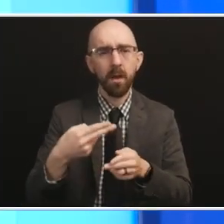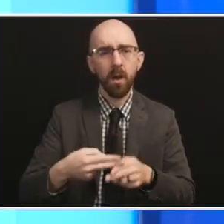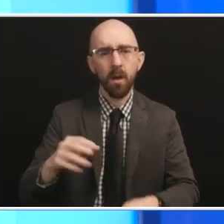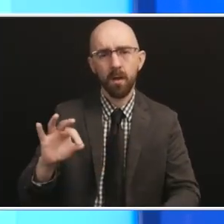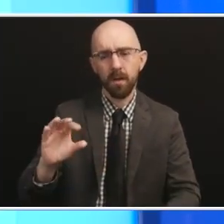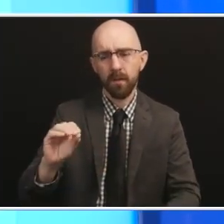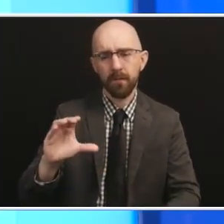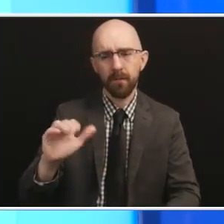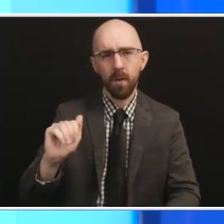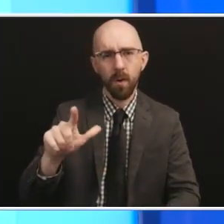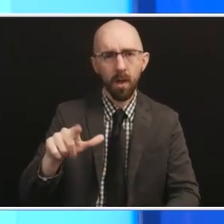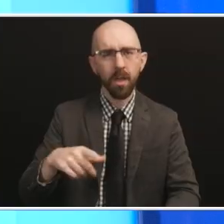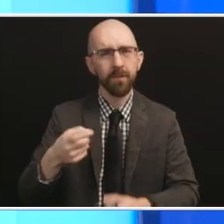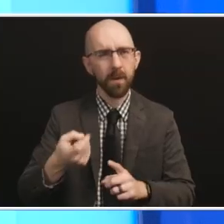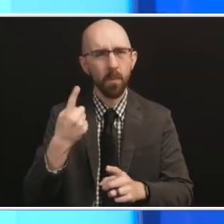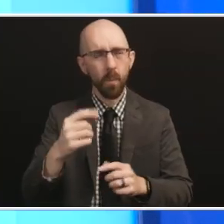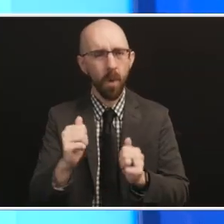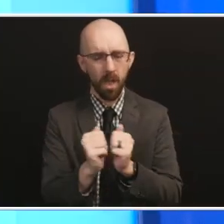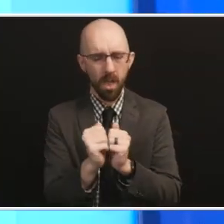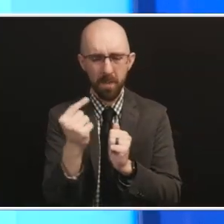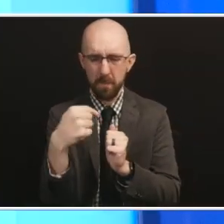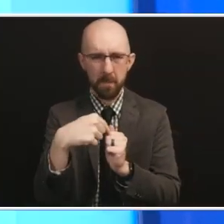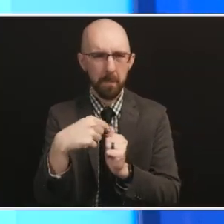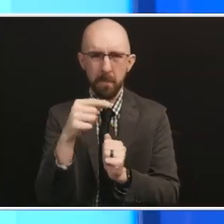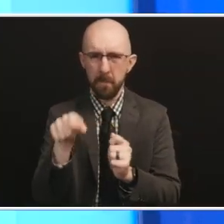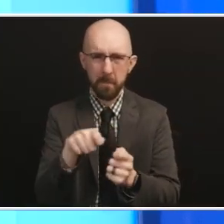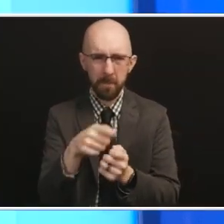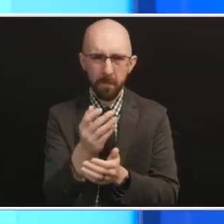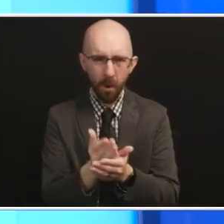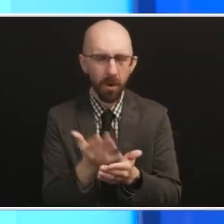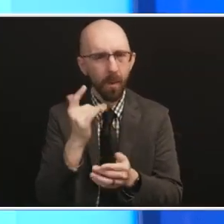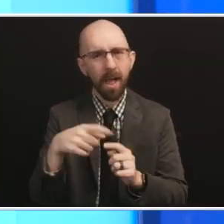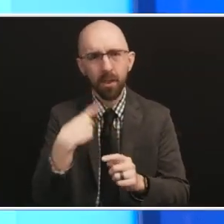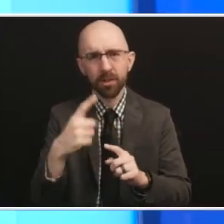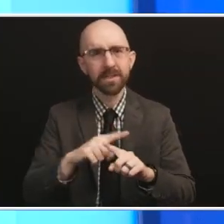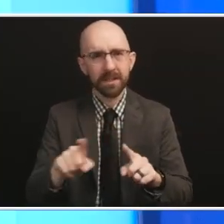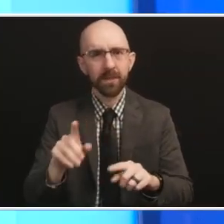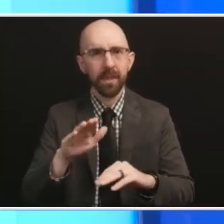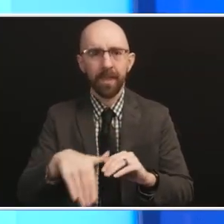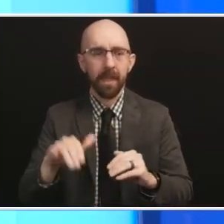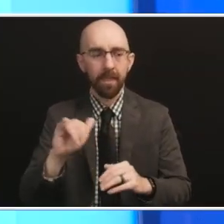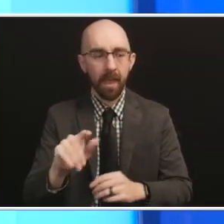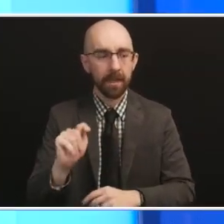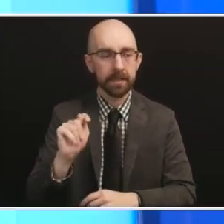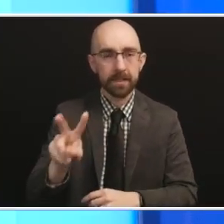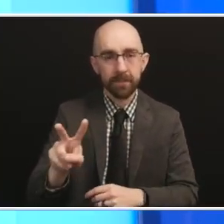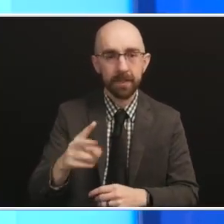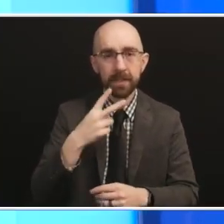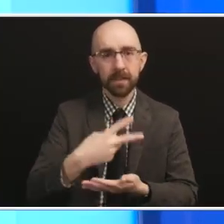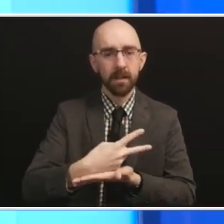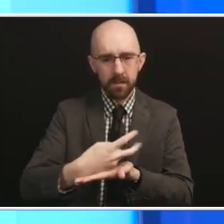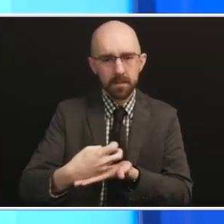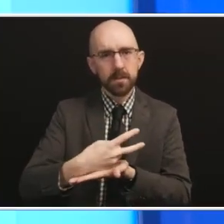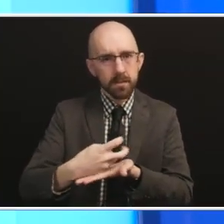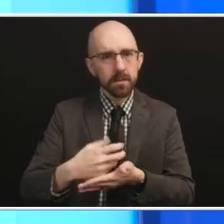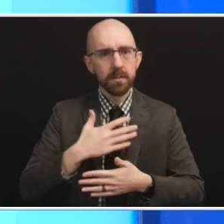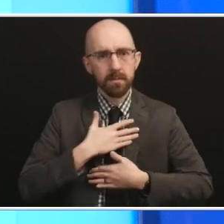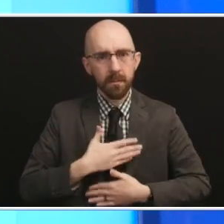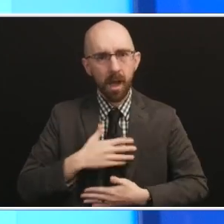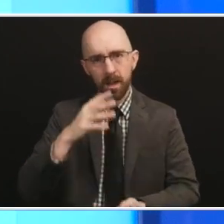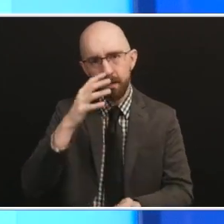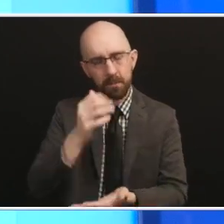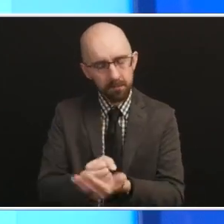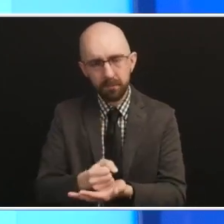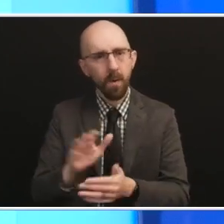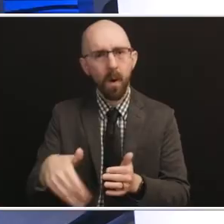from one part of the brain. And so that's why it looks different from the seizures you see on TV with the big convulsions and loss of consciousness and things like that. Now,